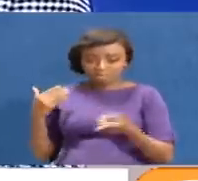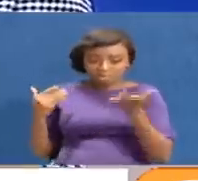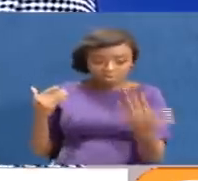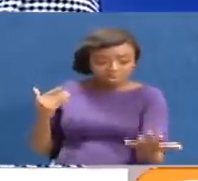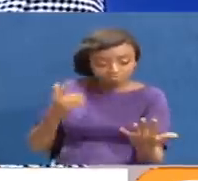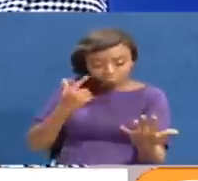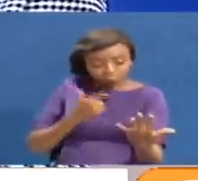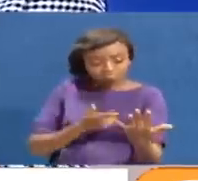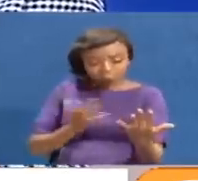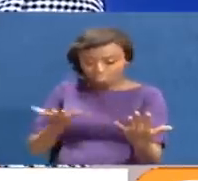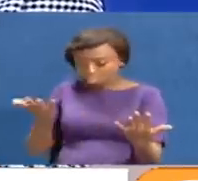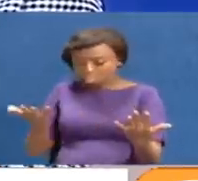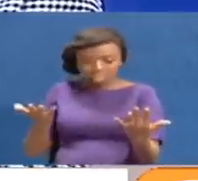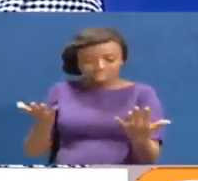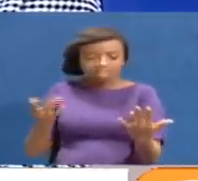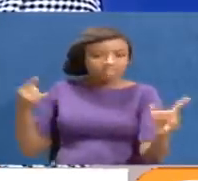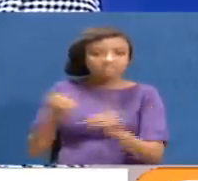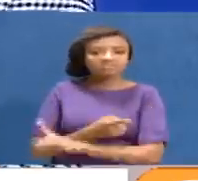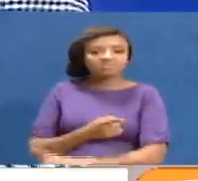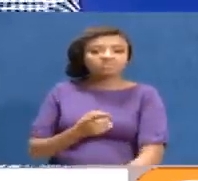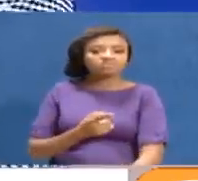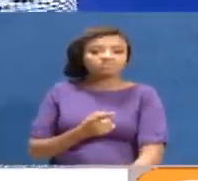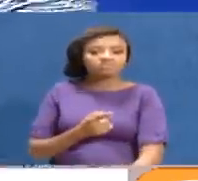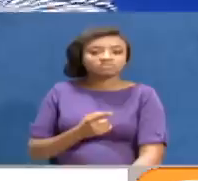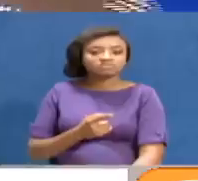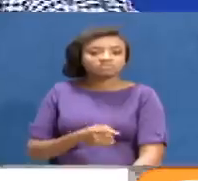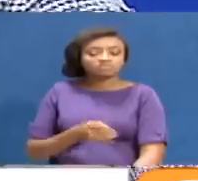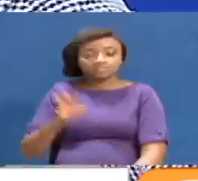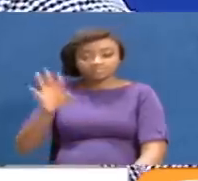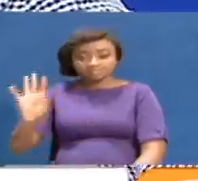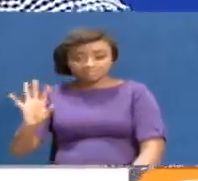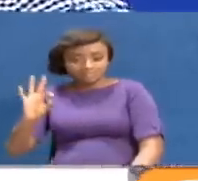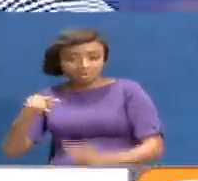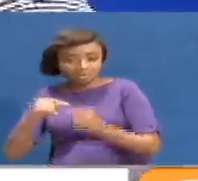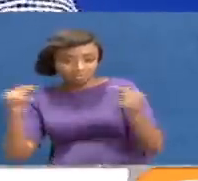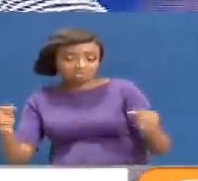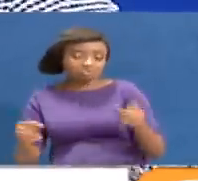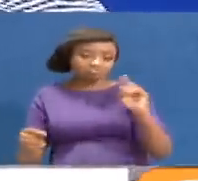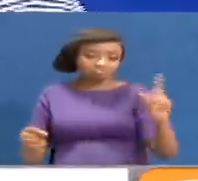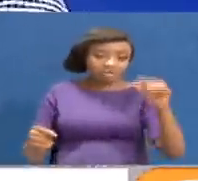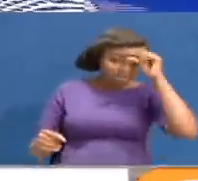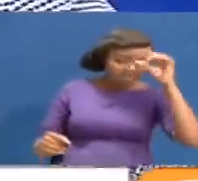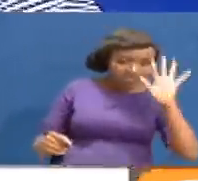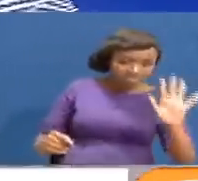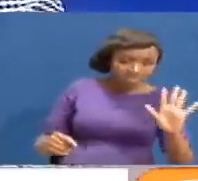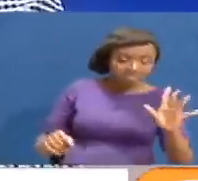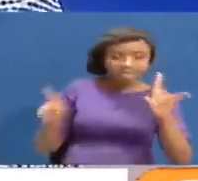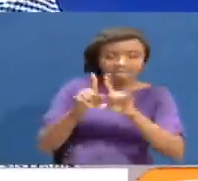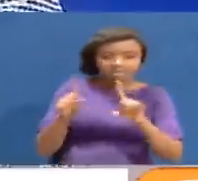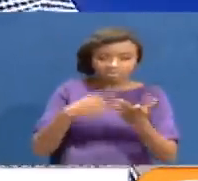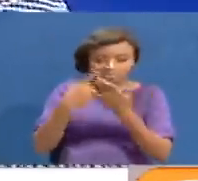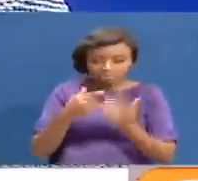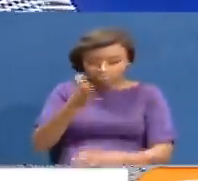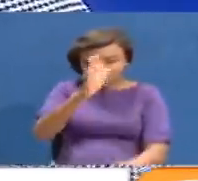clear, those sitting to the right of the speaker is the government side. Yeah. The other side is the opposition. And even the debate within the